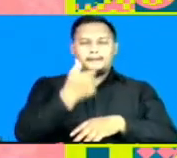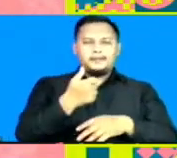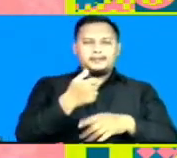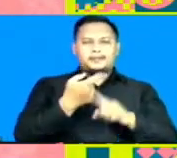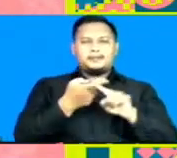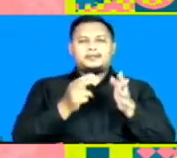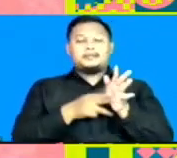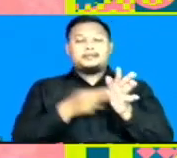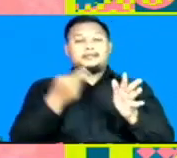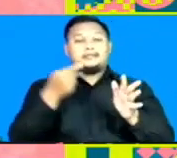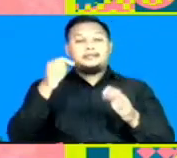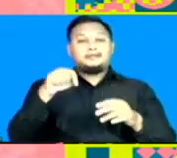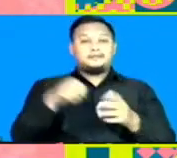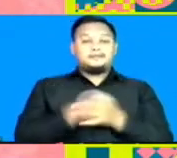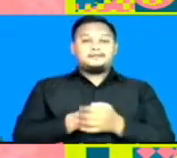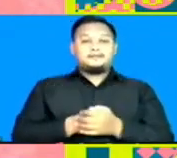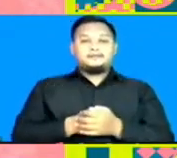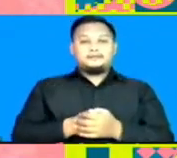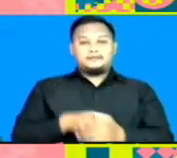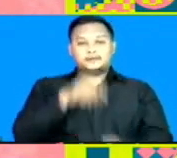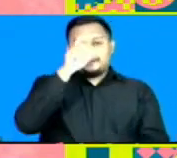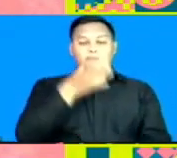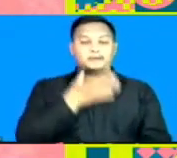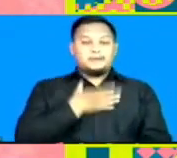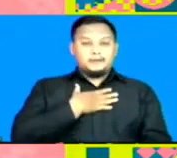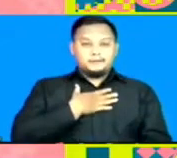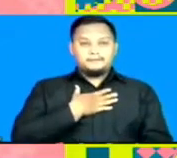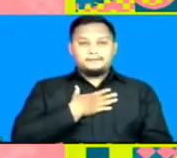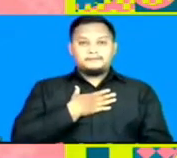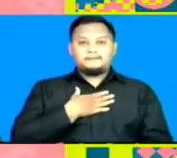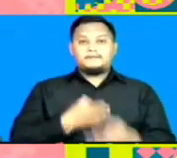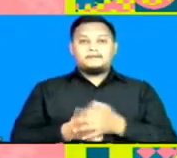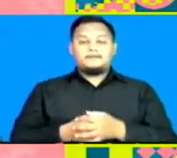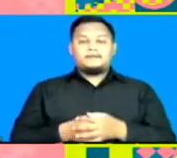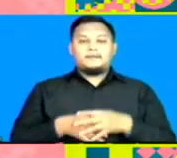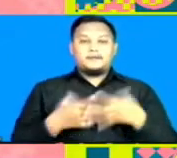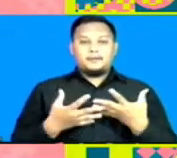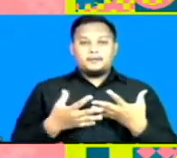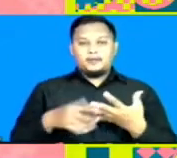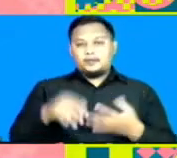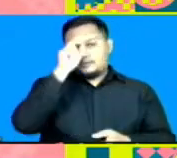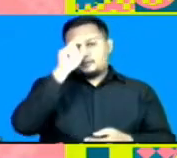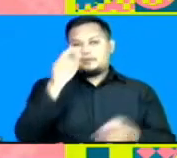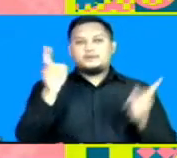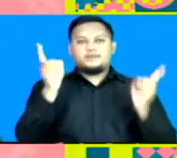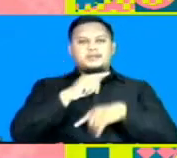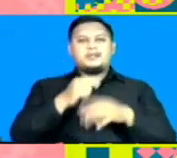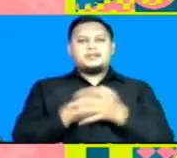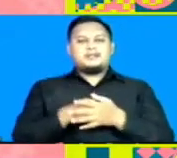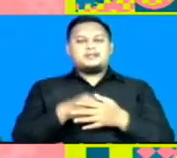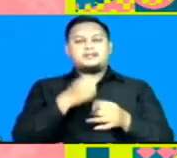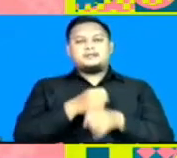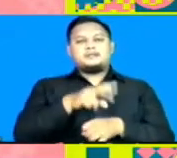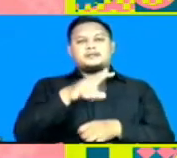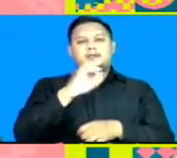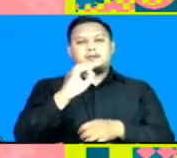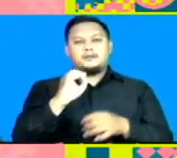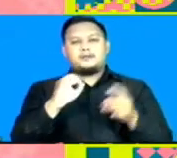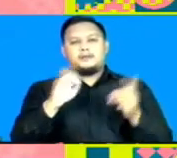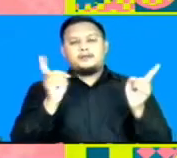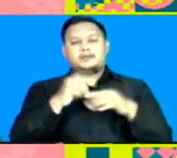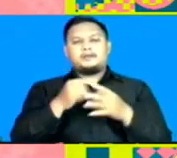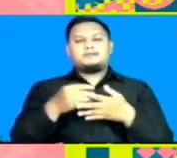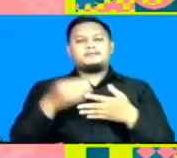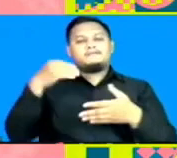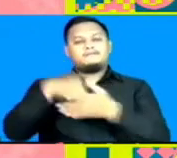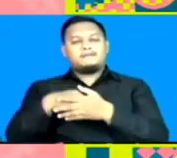to help us do it somehow, is to make Values 20 become an official part of the G20 agenda. Because